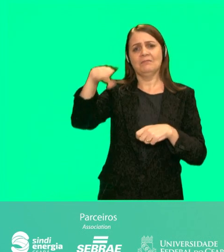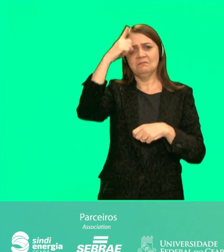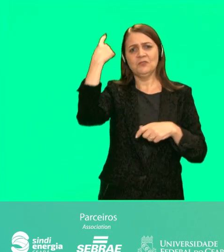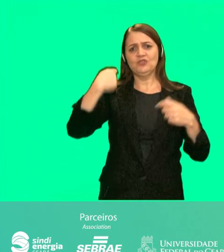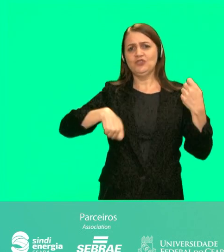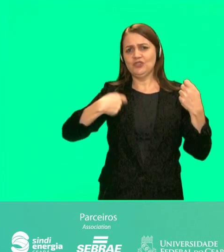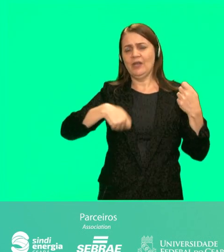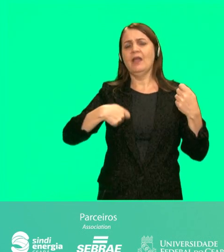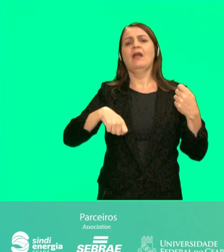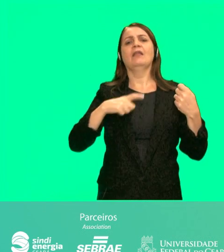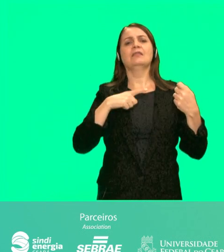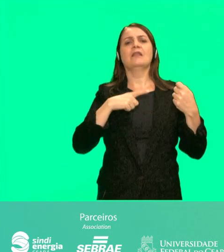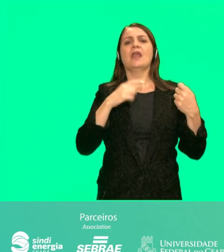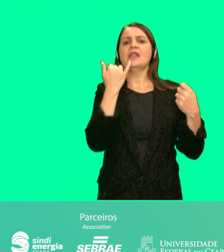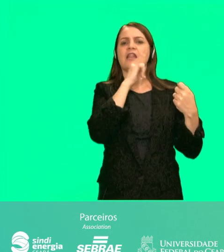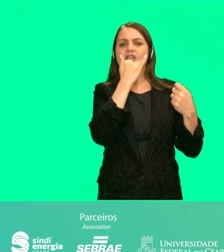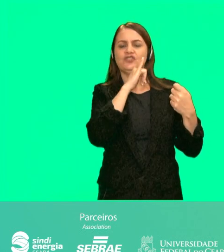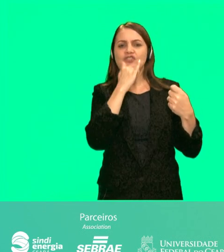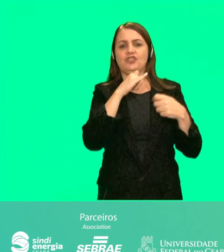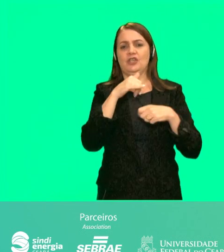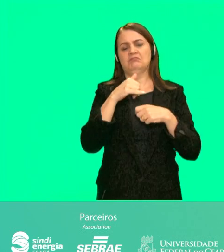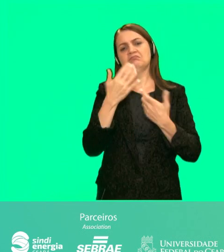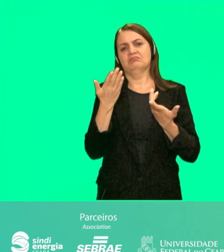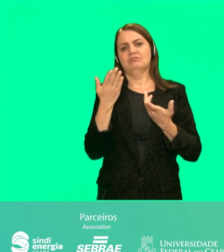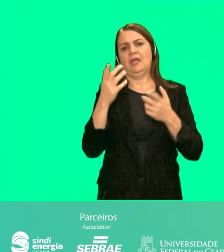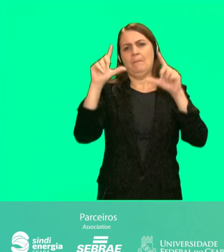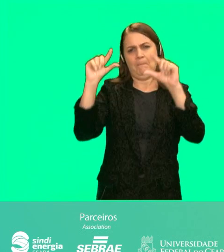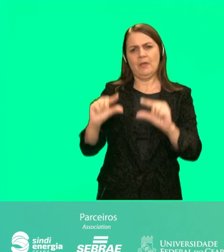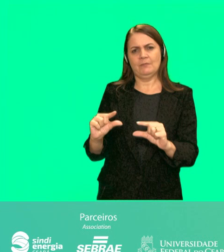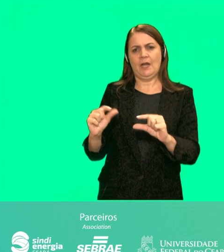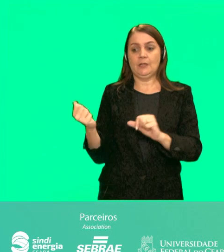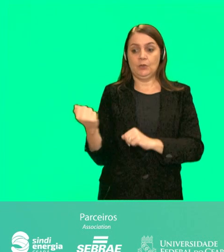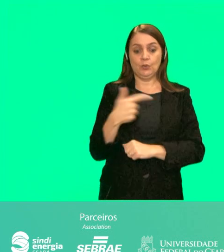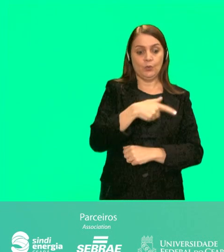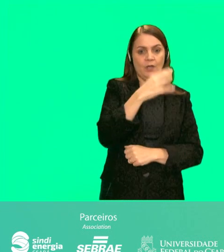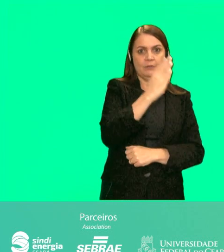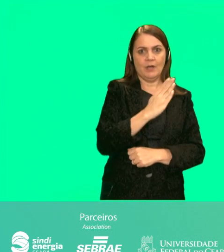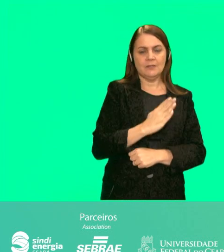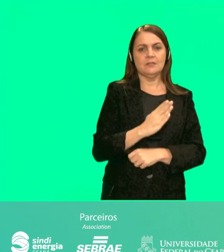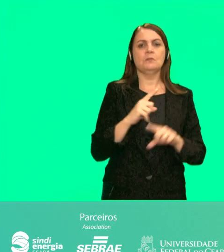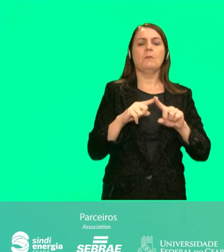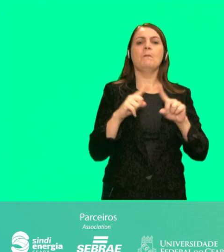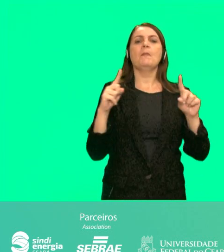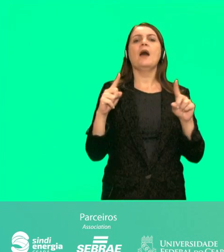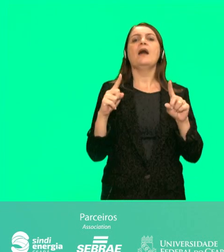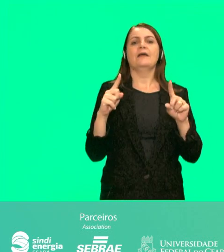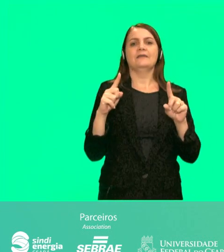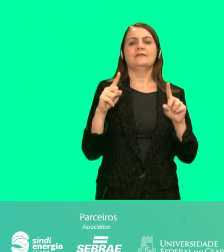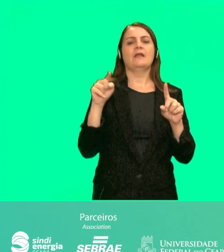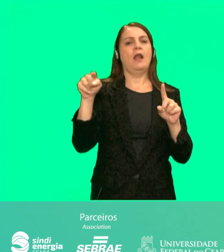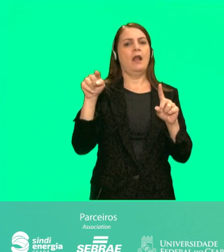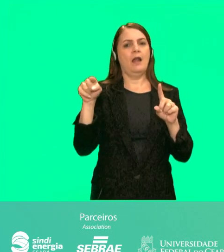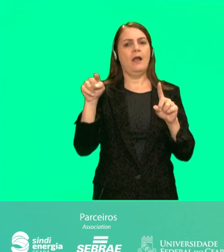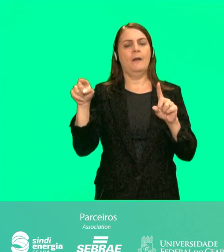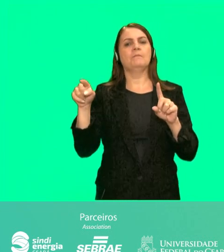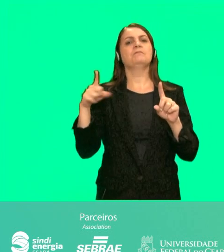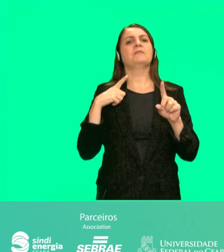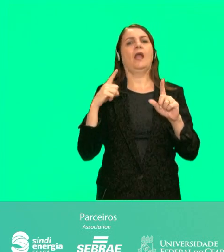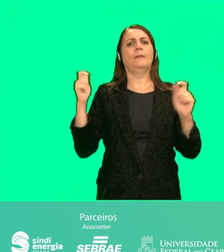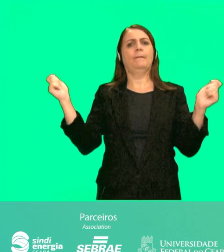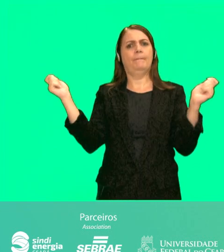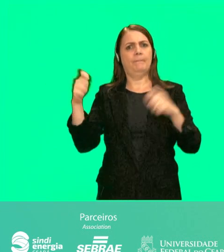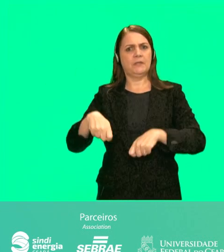cases of producing energy that is cheaper than Brazil, but in terms of expansion and competitiveness in